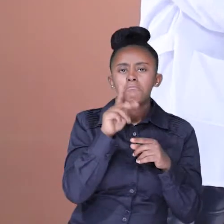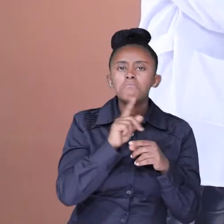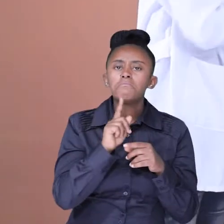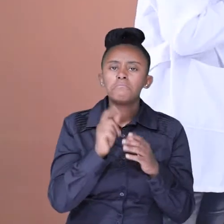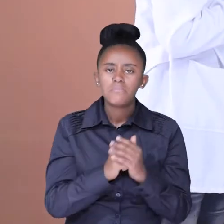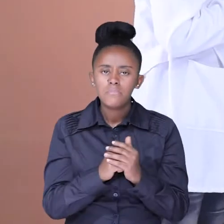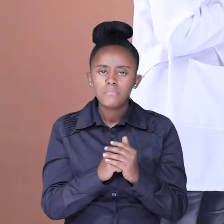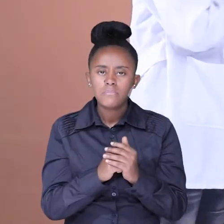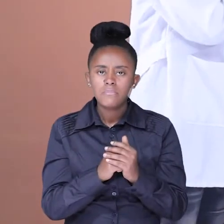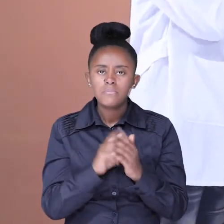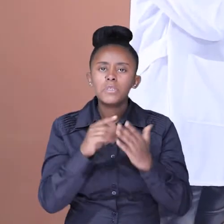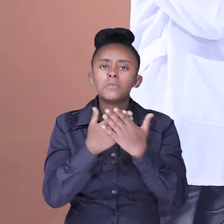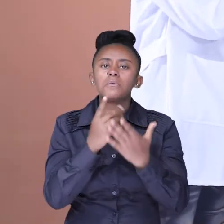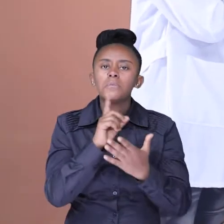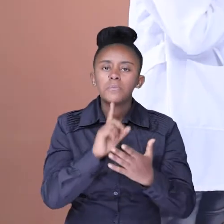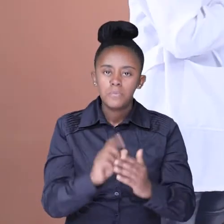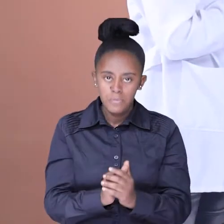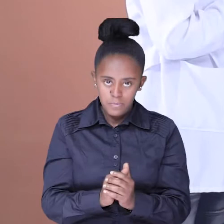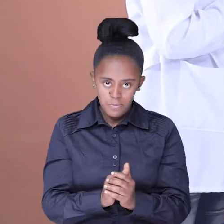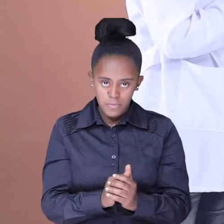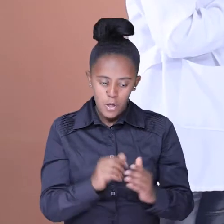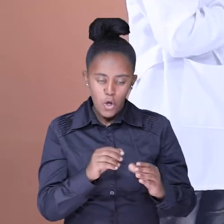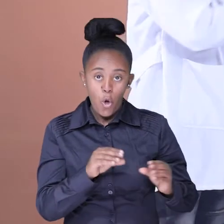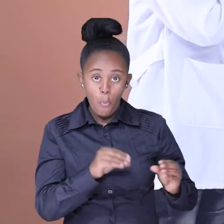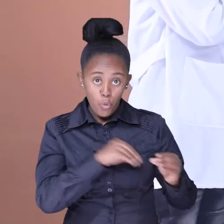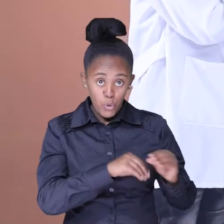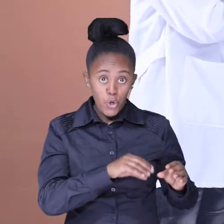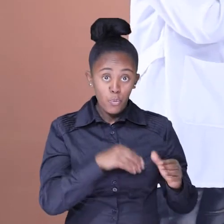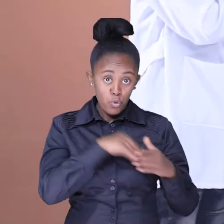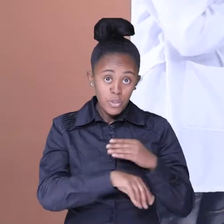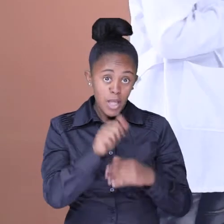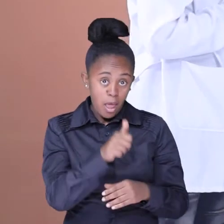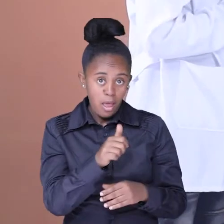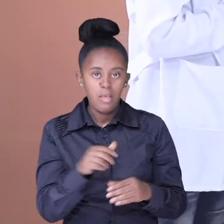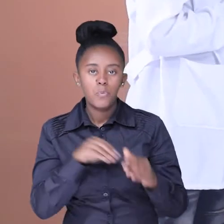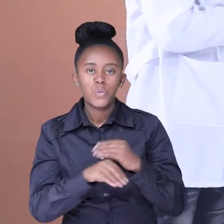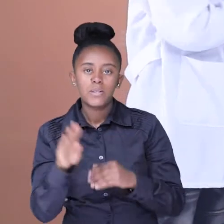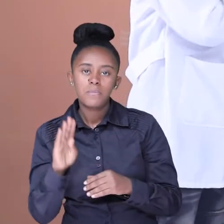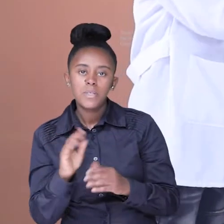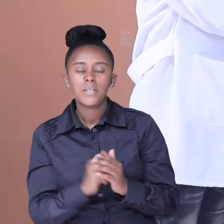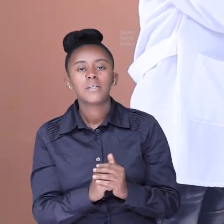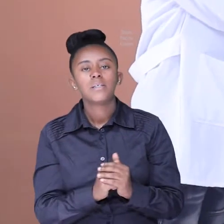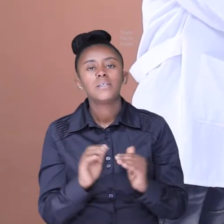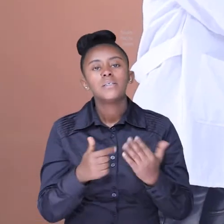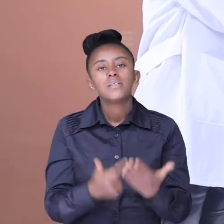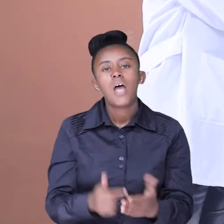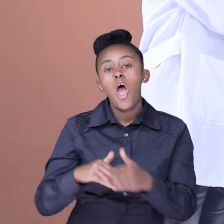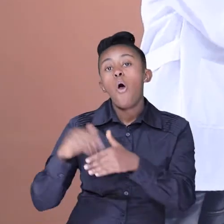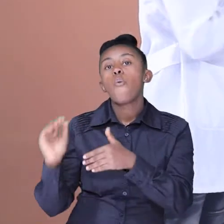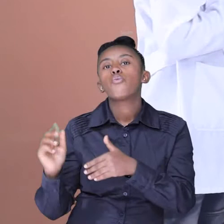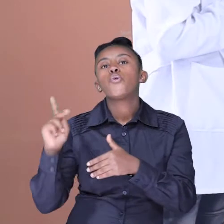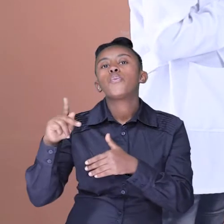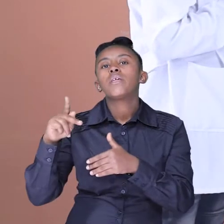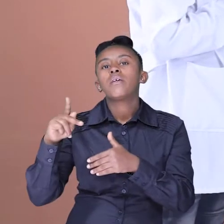table for P? Because there is input is A, and input is B, and there is output